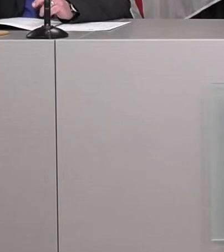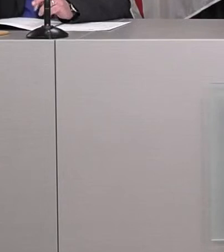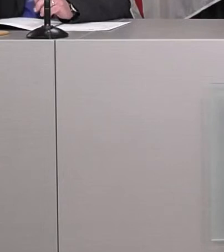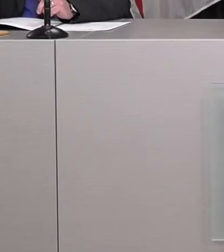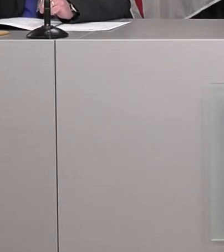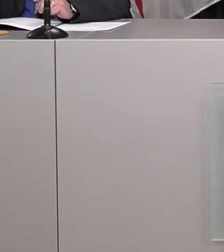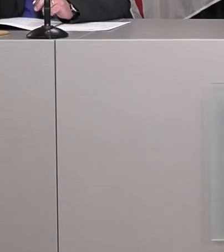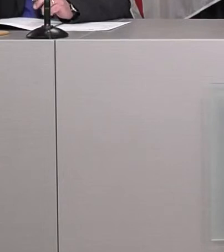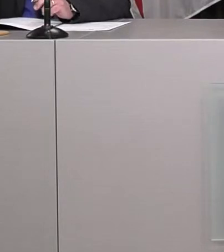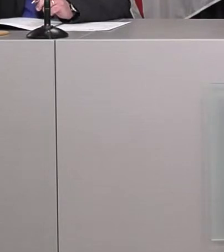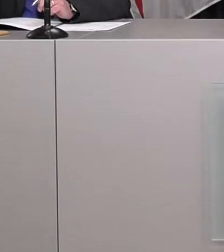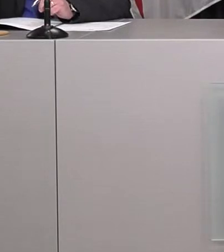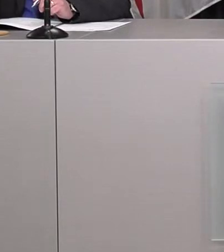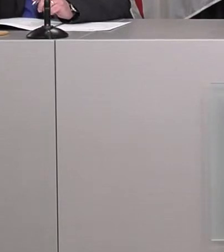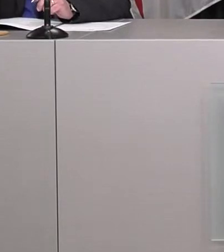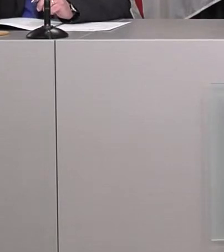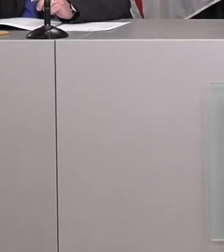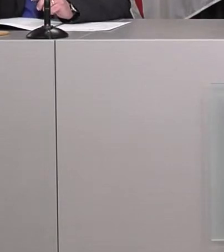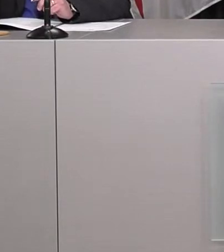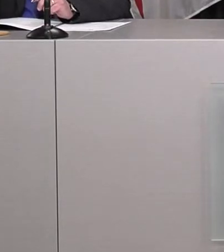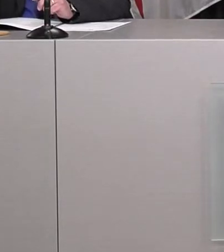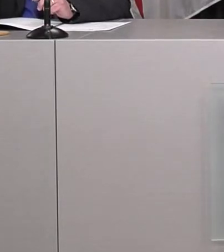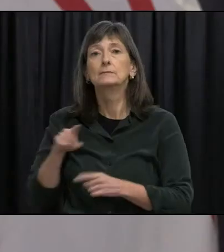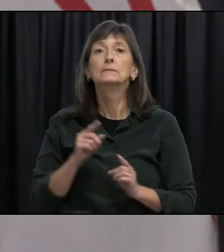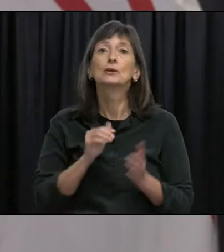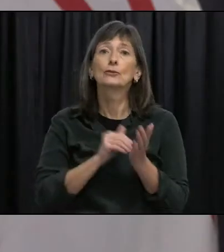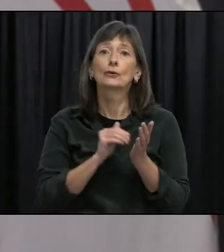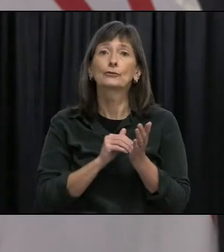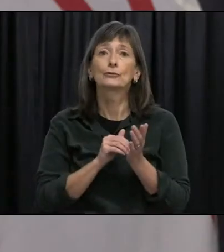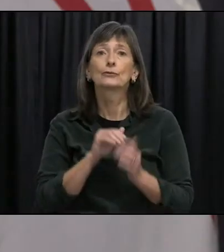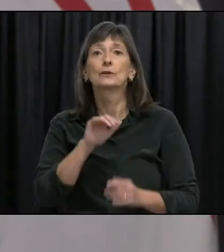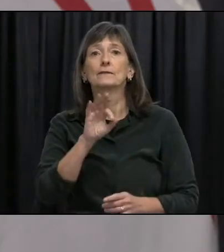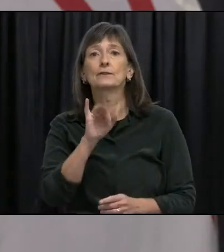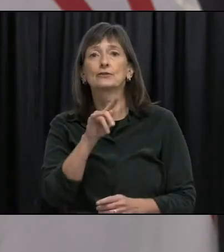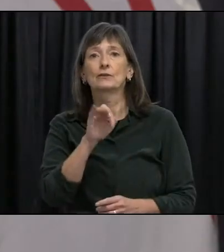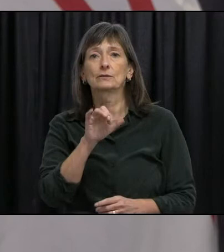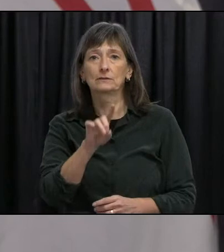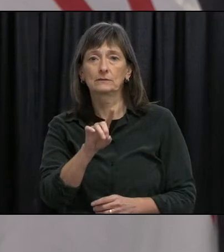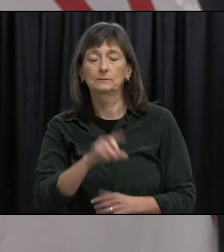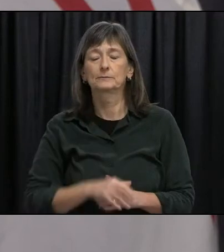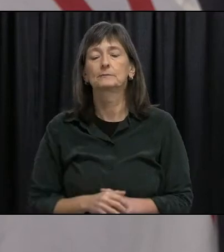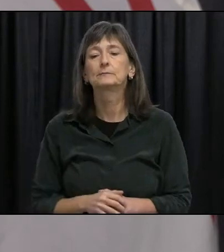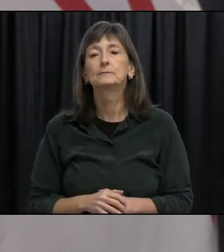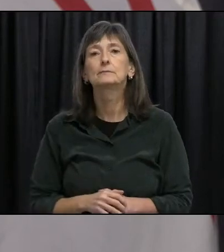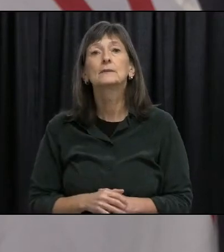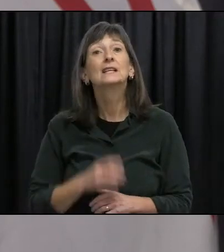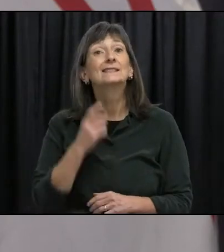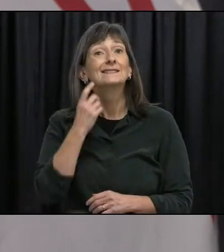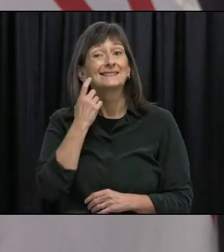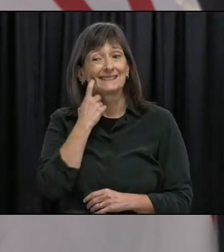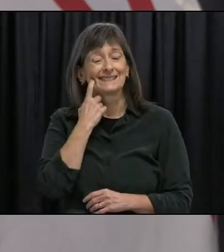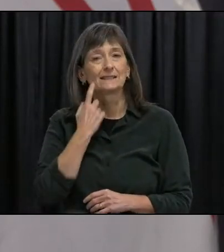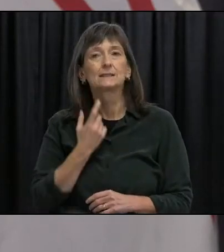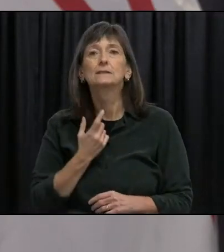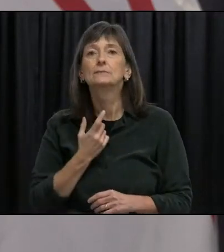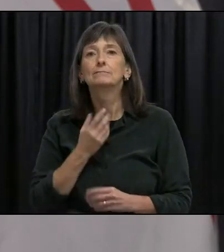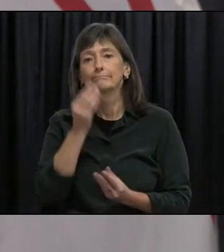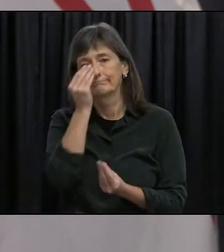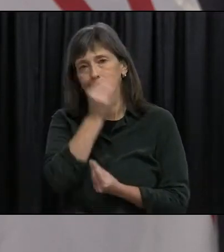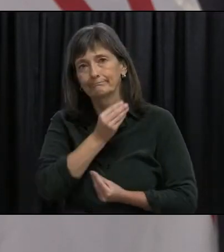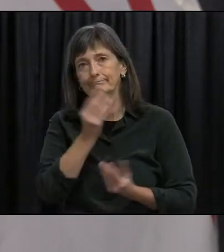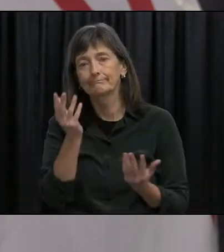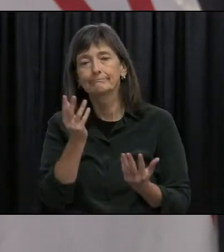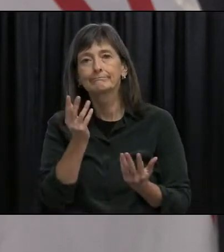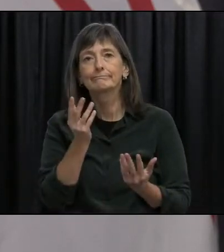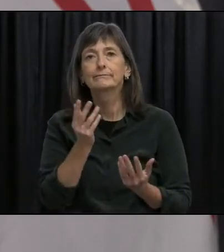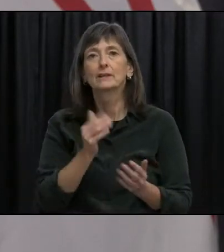School District, and by Dr. Janice Fitzgerald. You just heard Dr. Fitzgerald, Minister Haggie, and